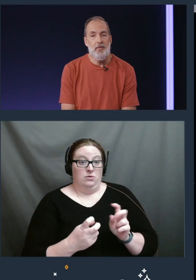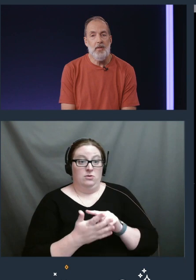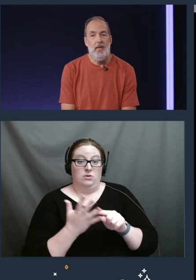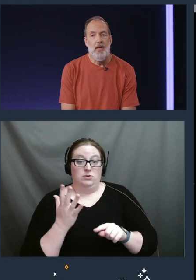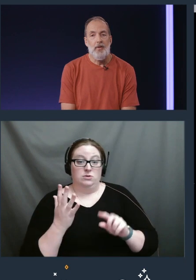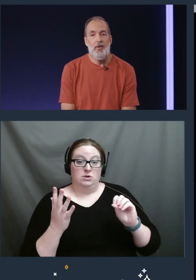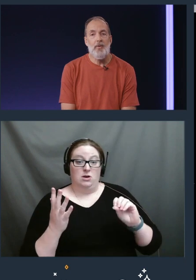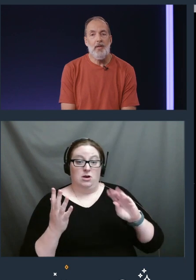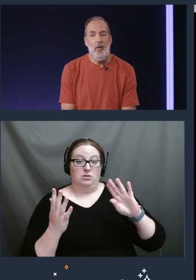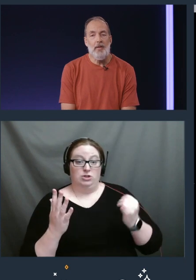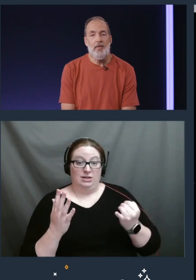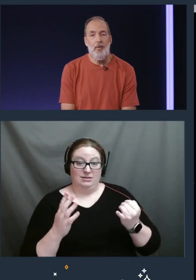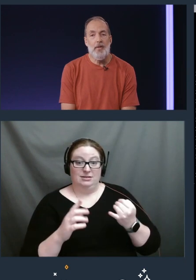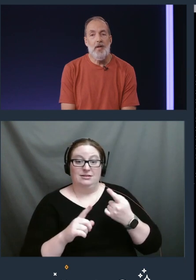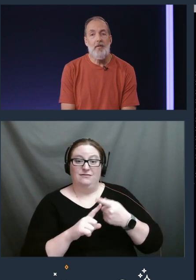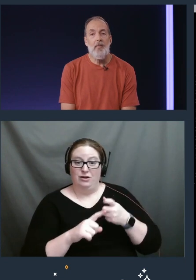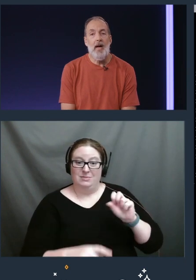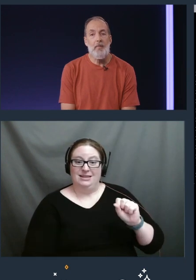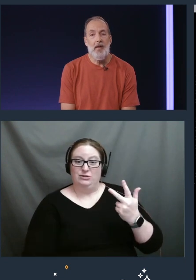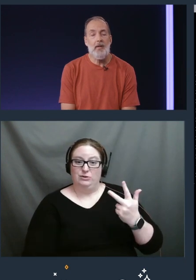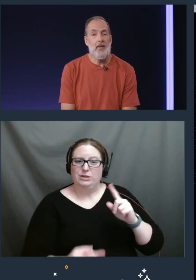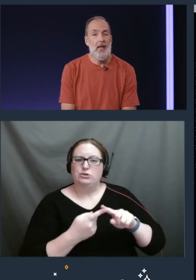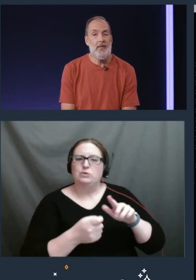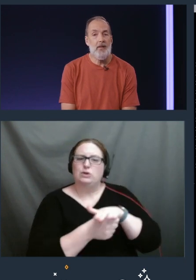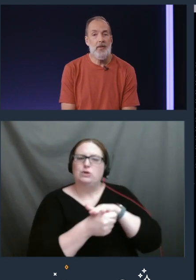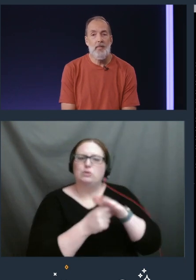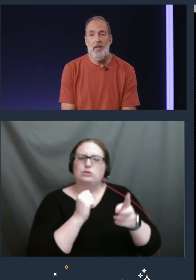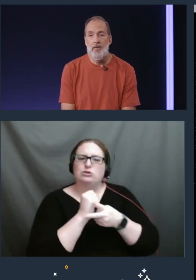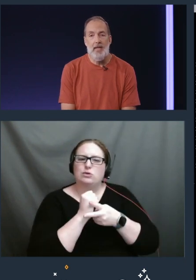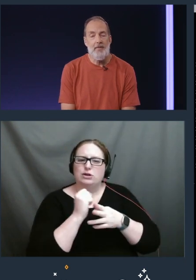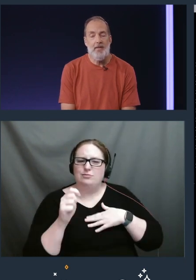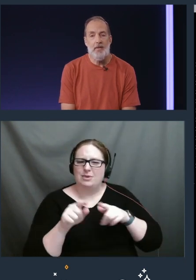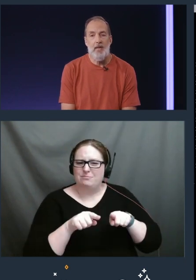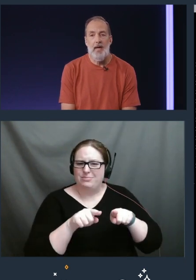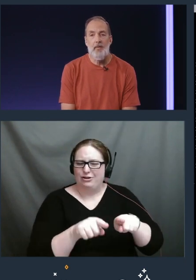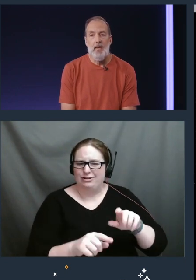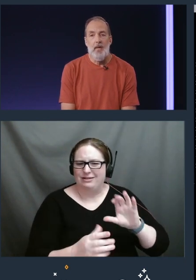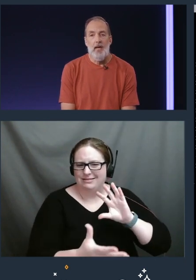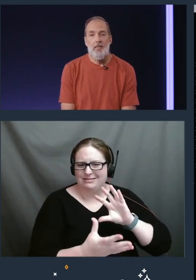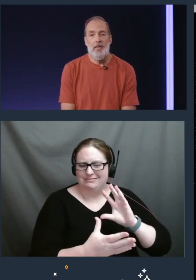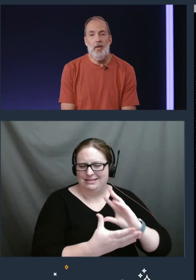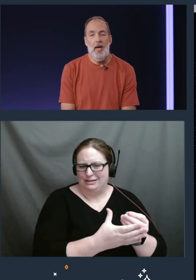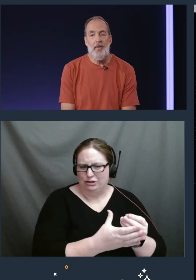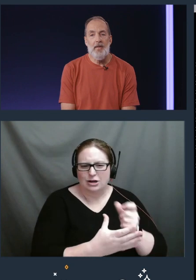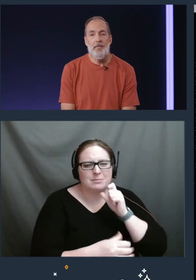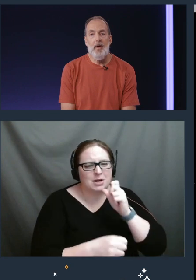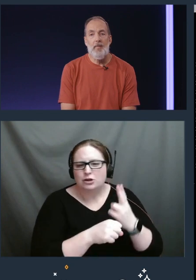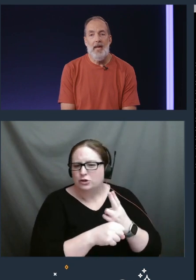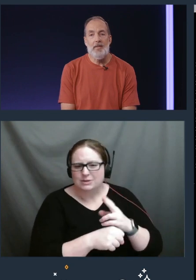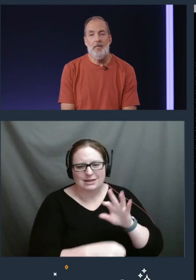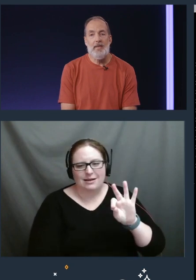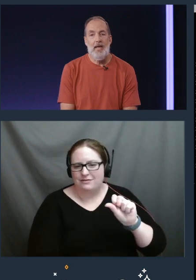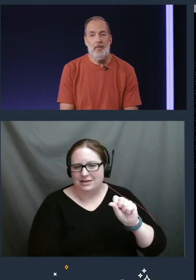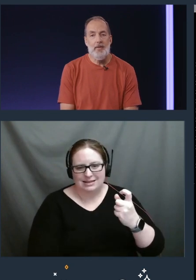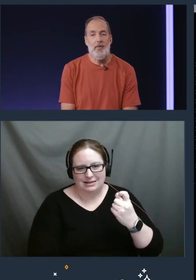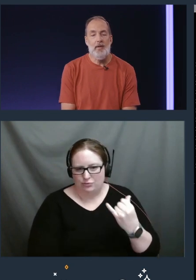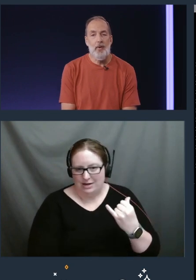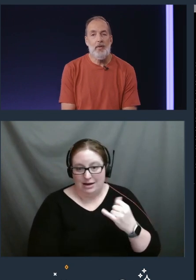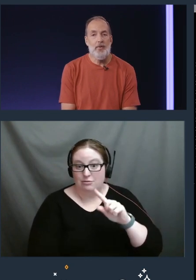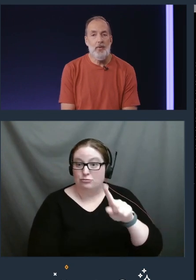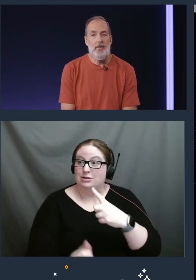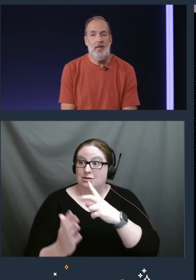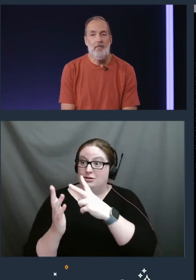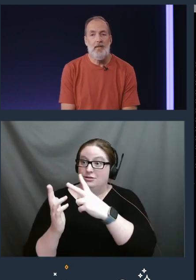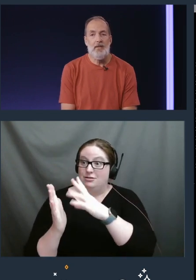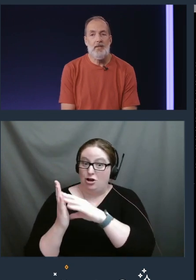from S3 to the local storage of my parallel cluster. So I'm not using FSx right now. I'm just copying it from S3 down to the